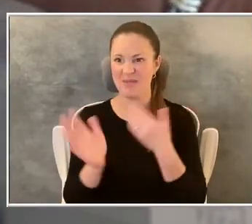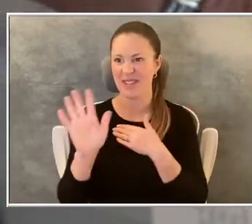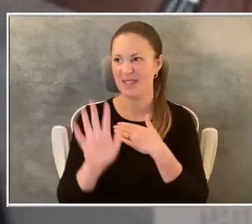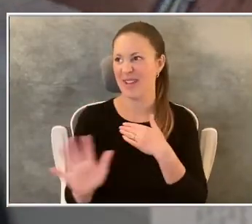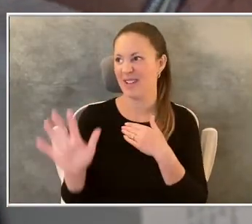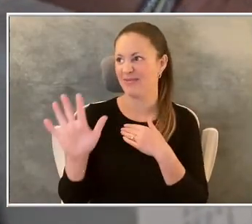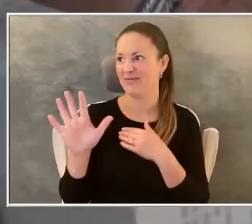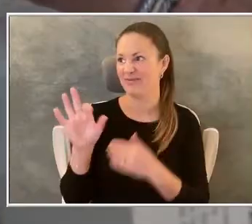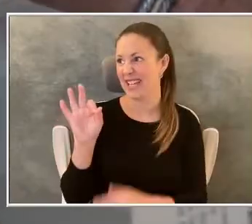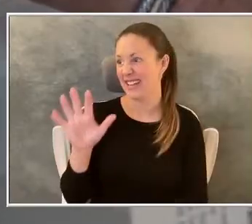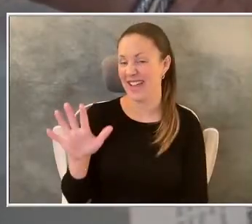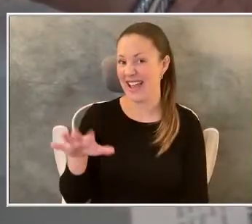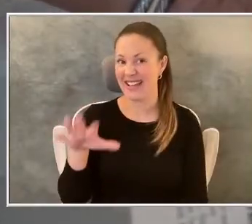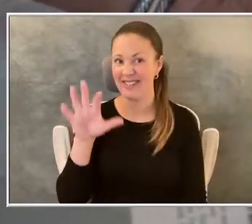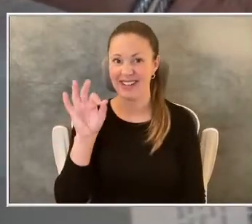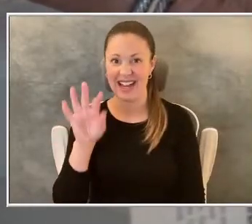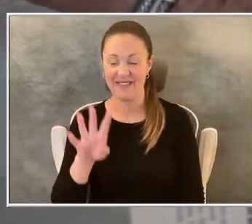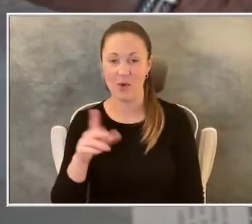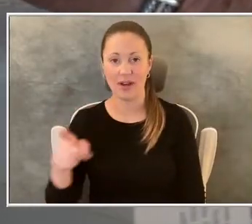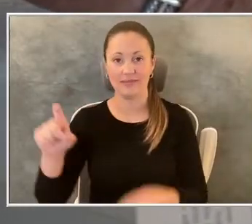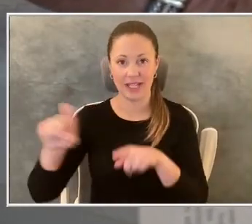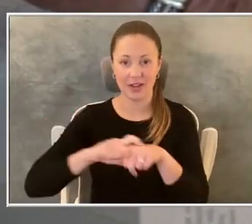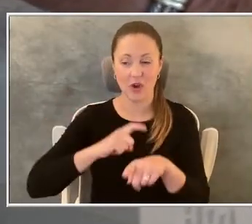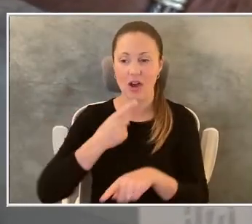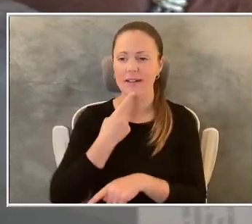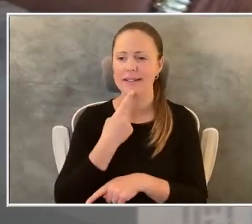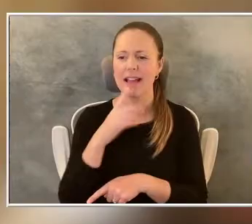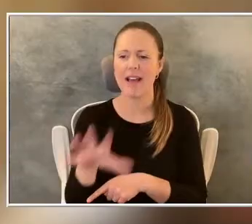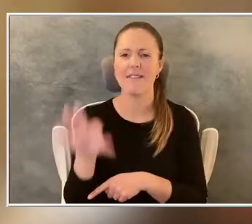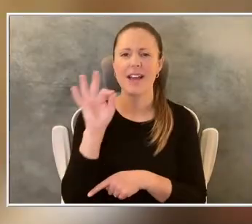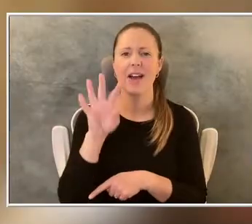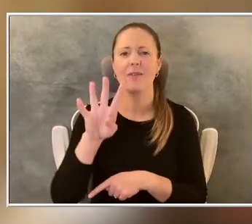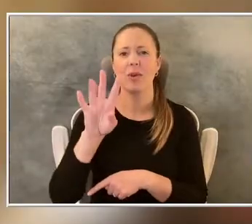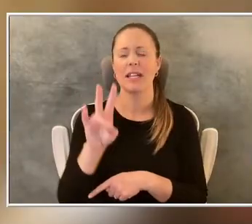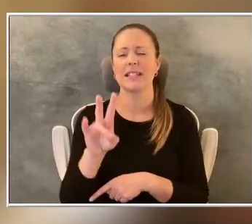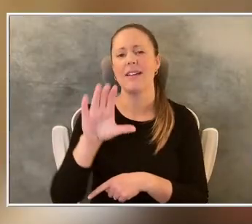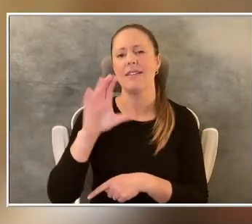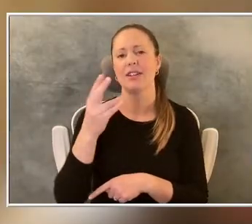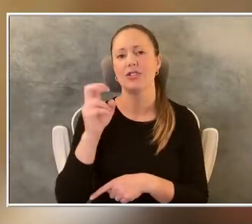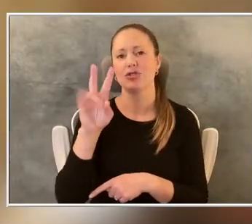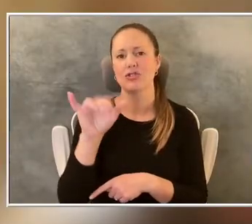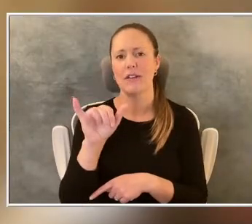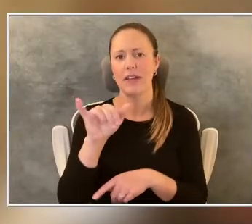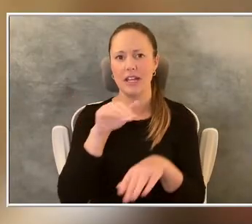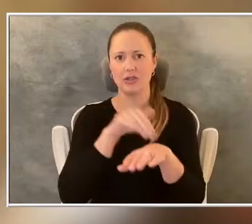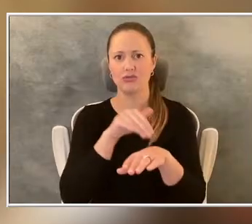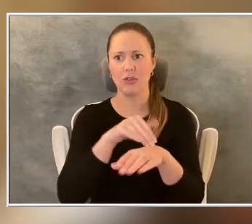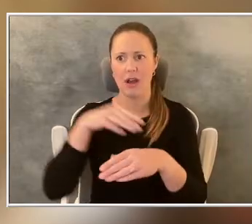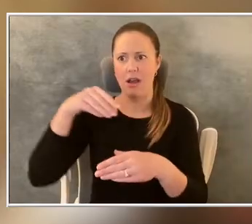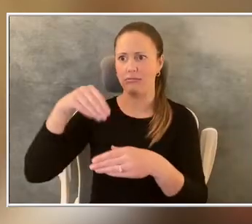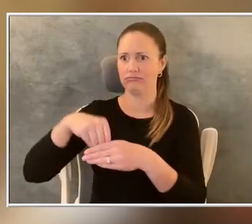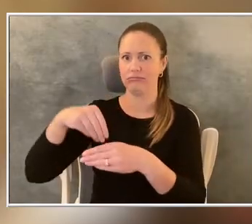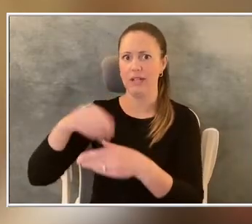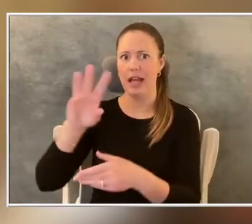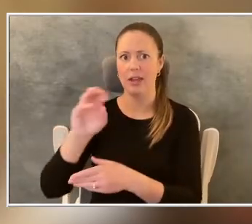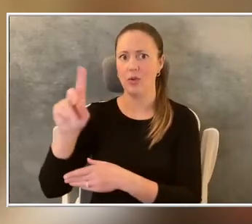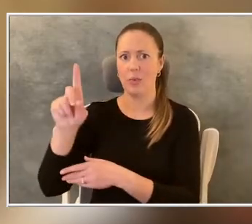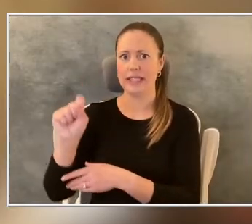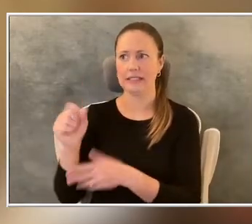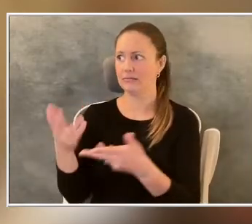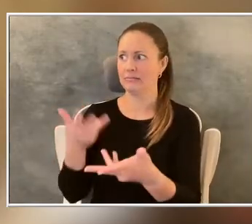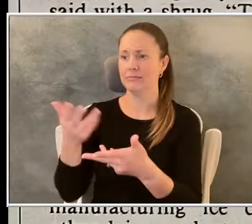He called me and he says, I found this 47 Chevy truck in the weeds. John carried on the family